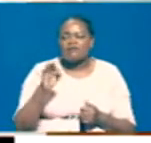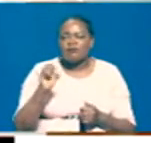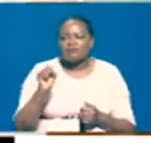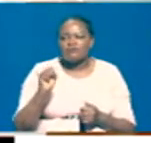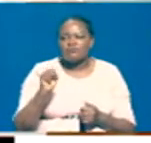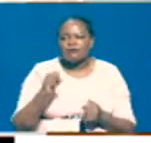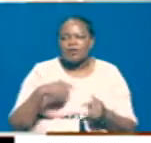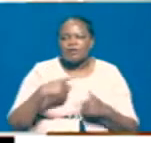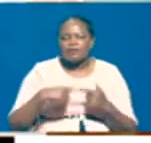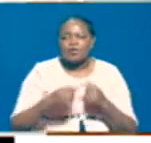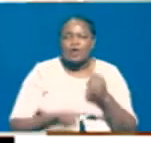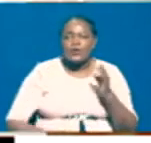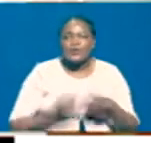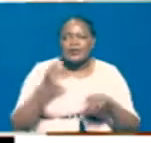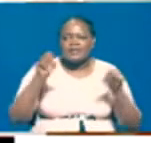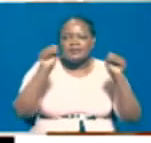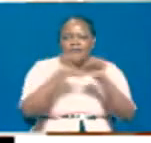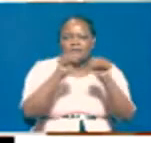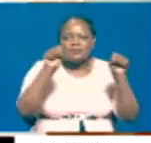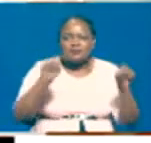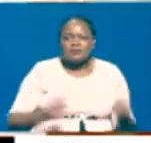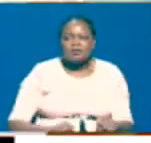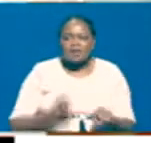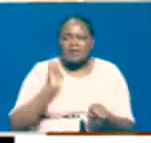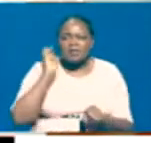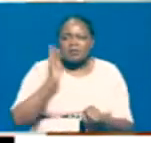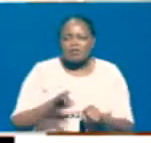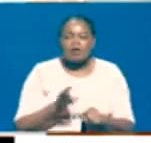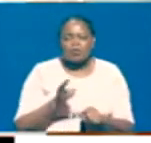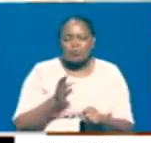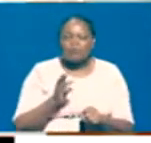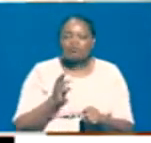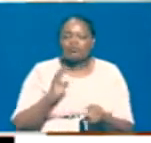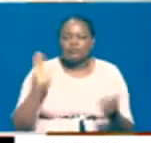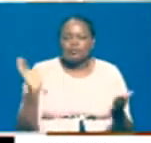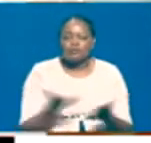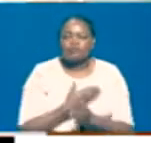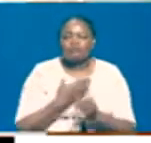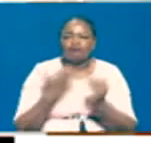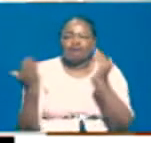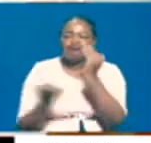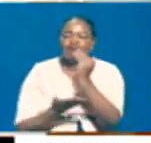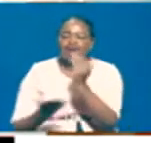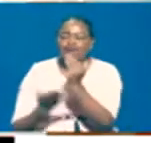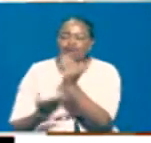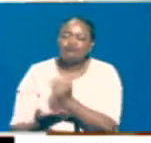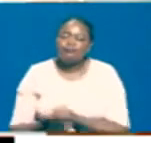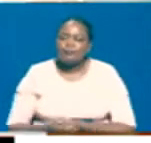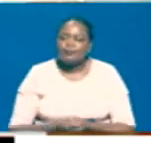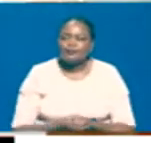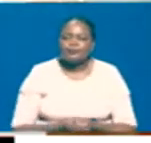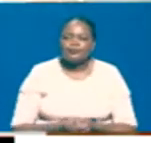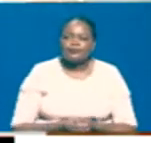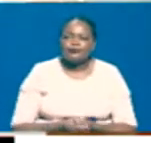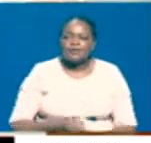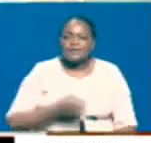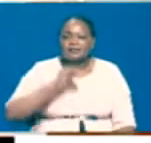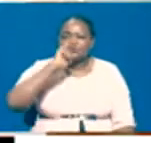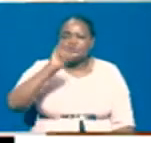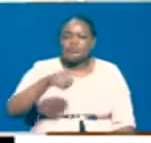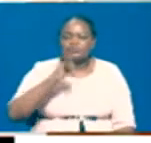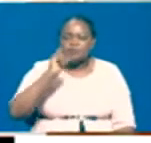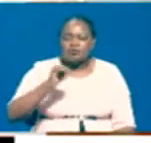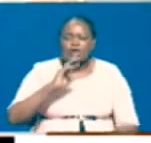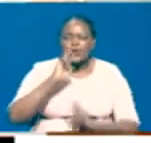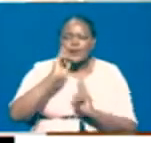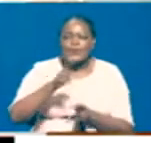of setting up systems that will rid the felling of trees of wanton corruption. And as John Jacob Kioria reports